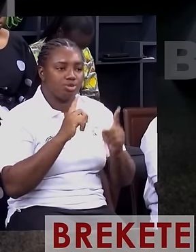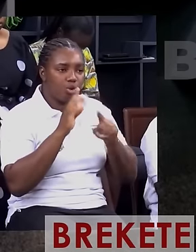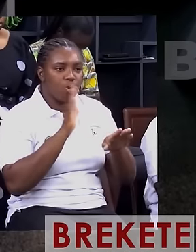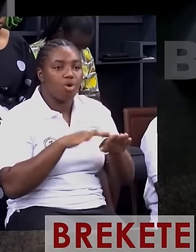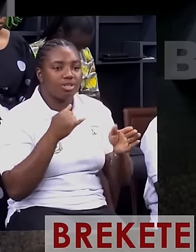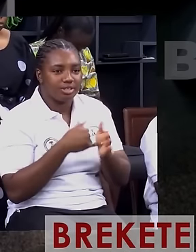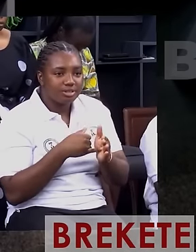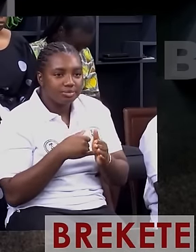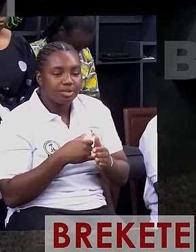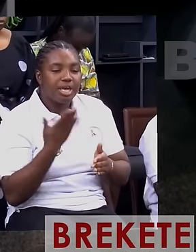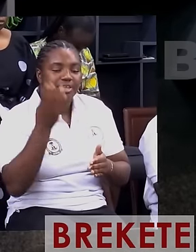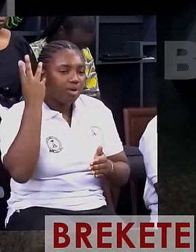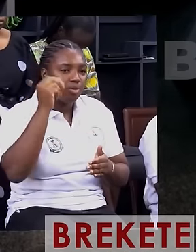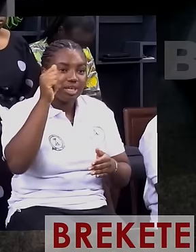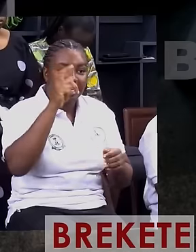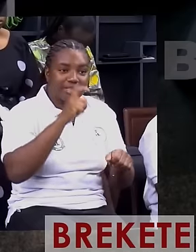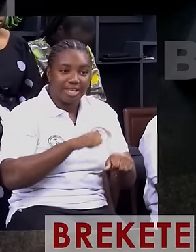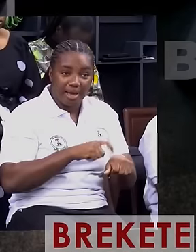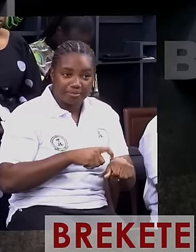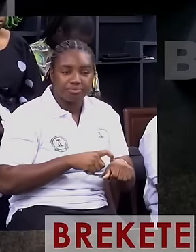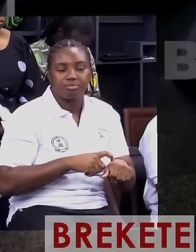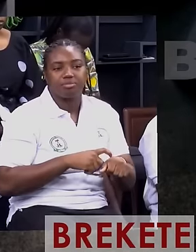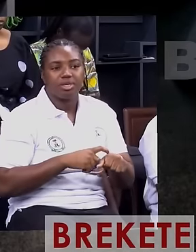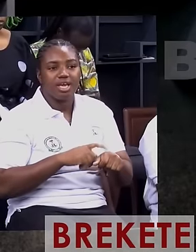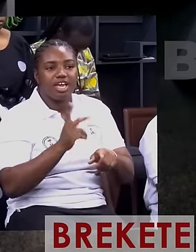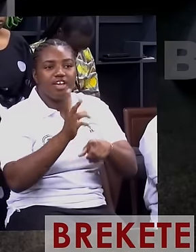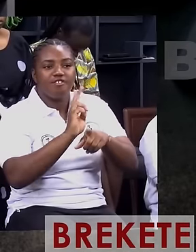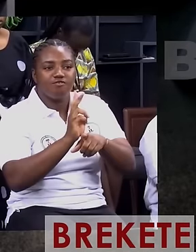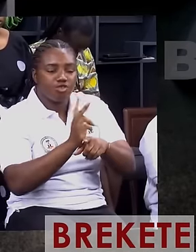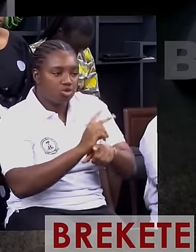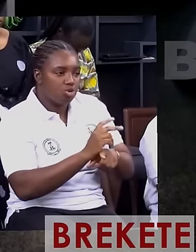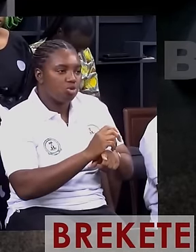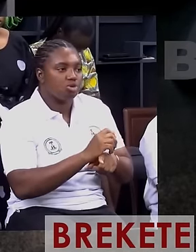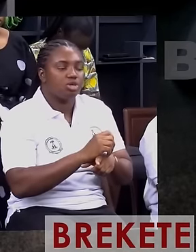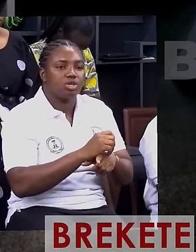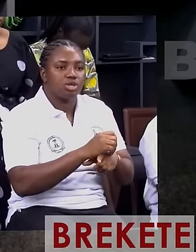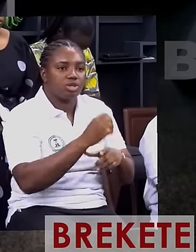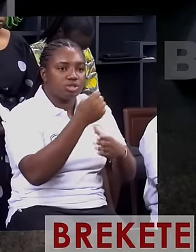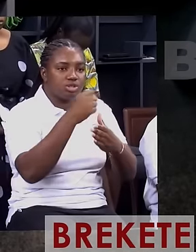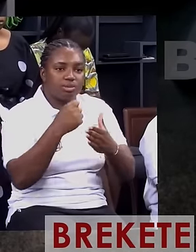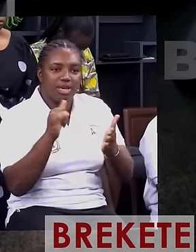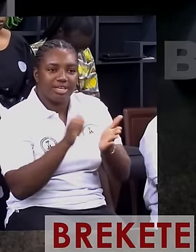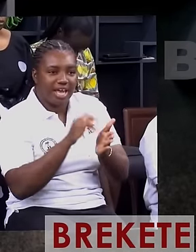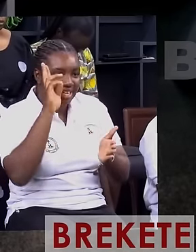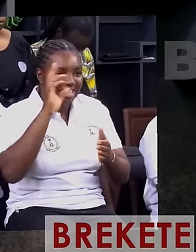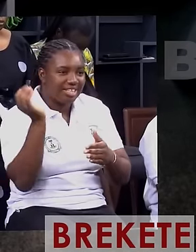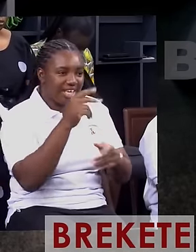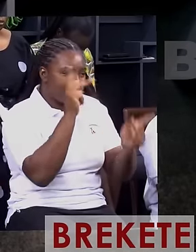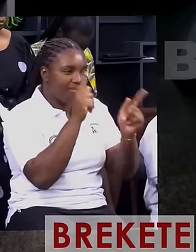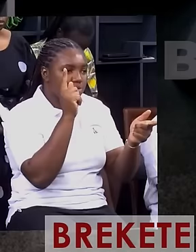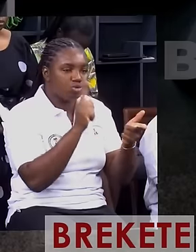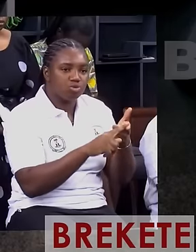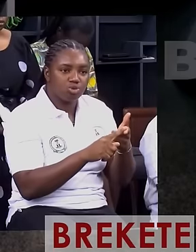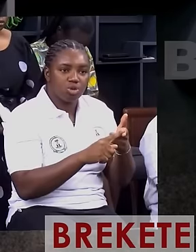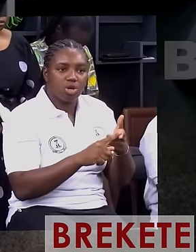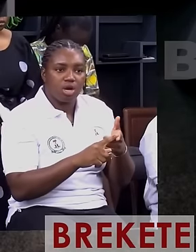it. You know, there was a time a video was emanated from Jos. They said one Dr. Kekiri that he would just take people to the theater and harvest